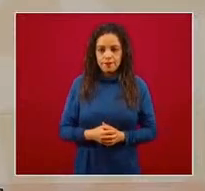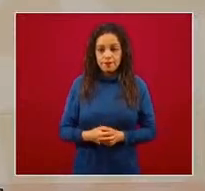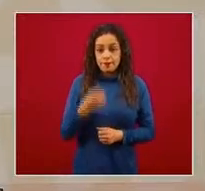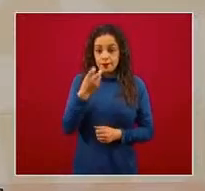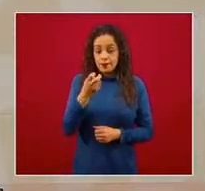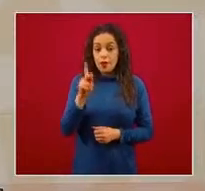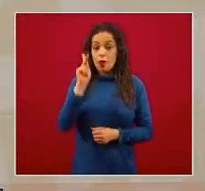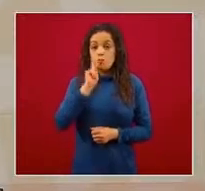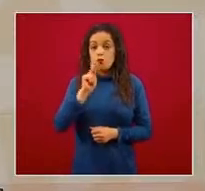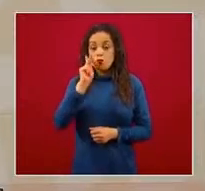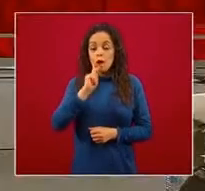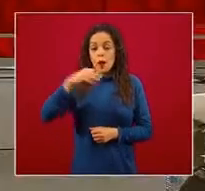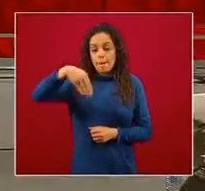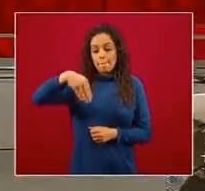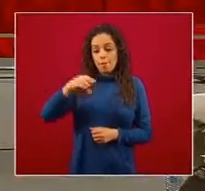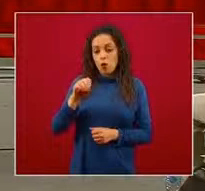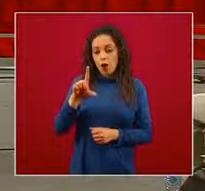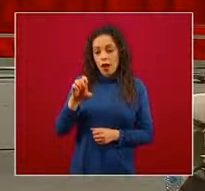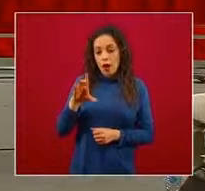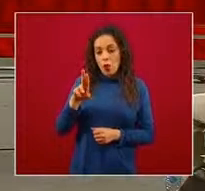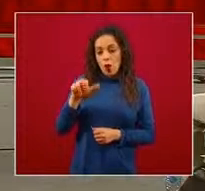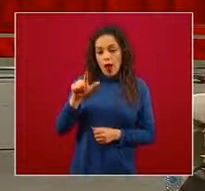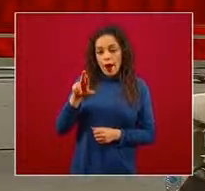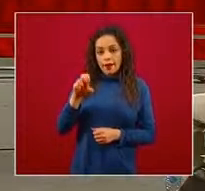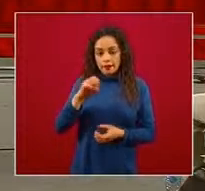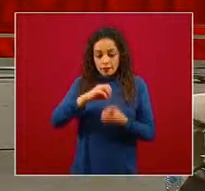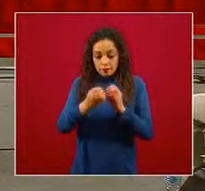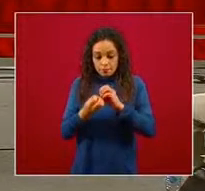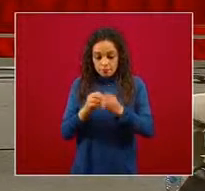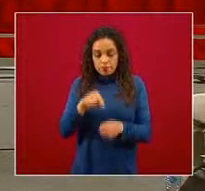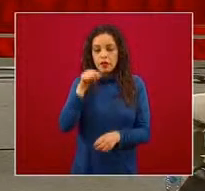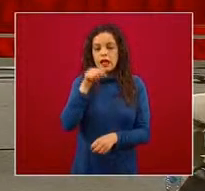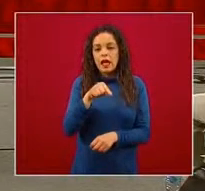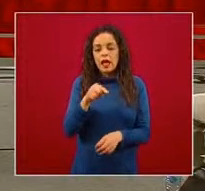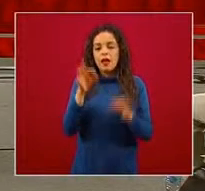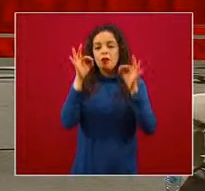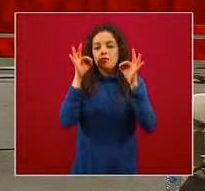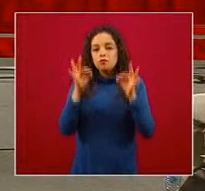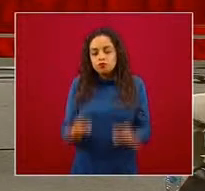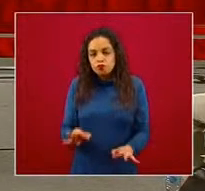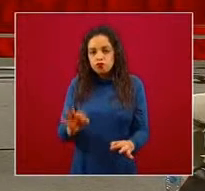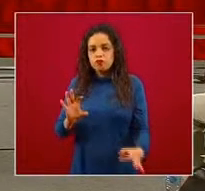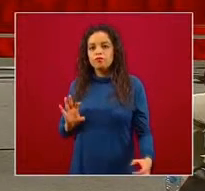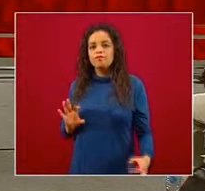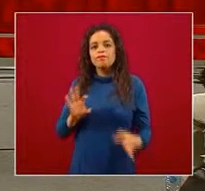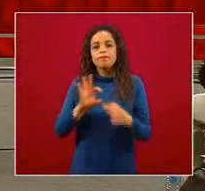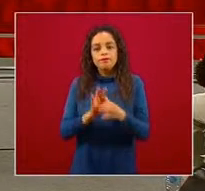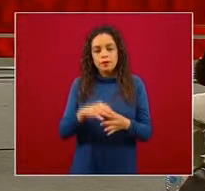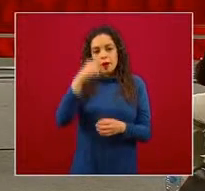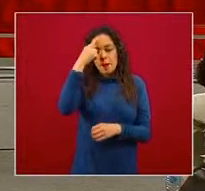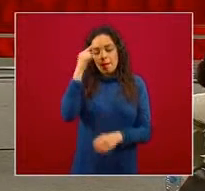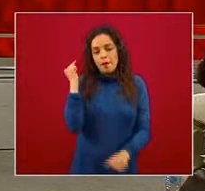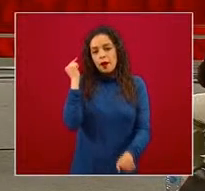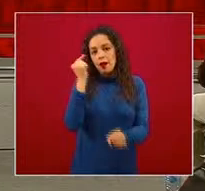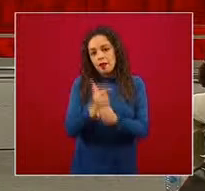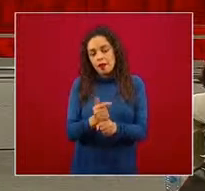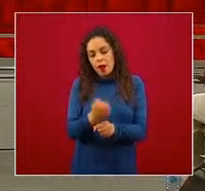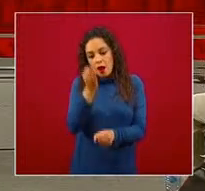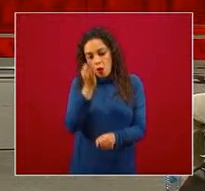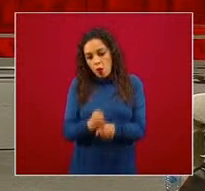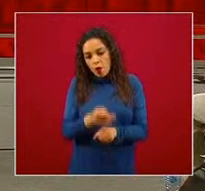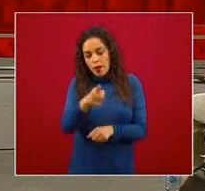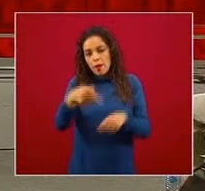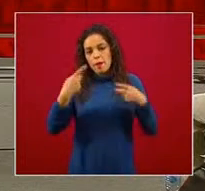In the end, the molecular tests are the gold standard. These are the tests we need to identify if someone